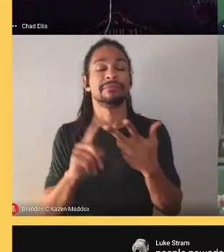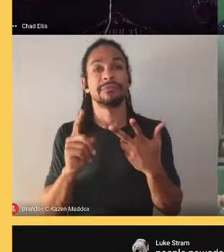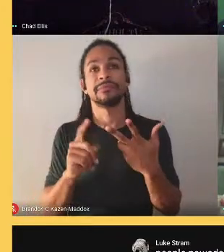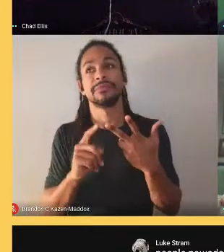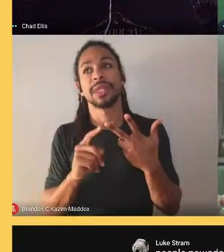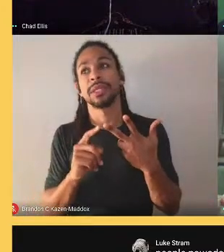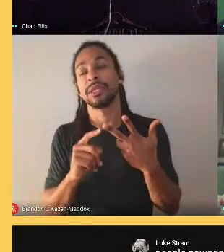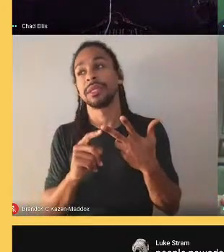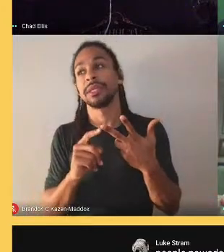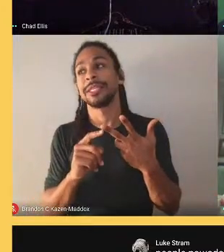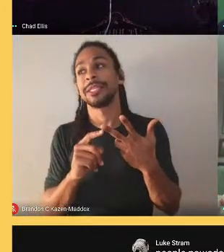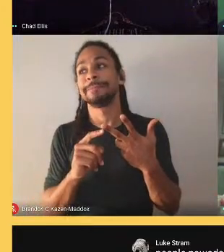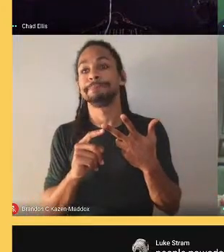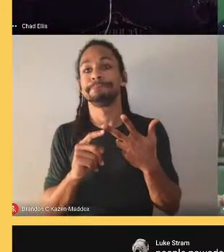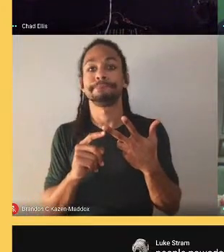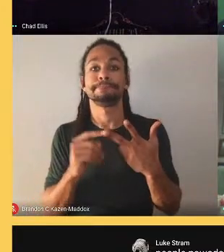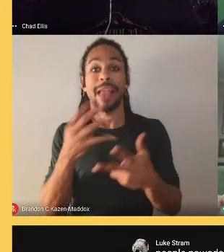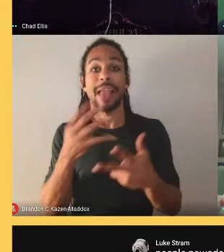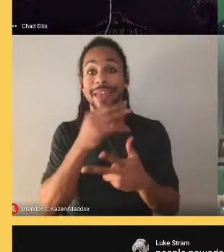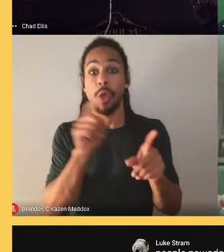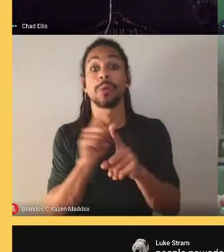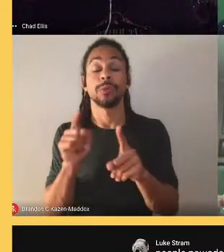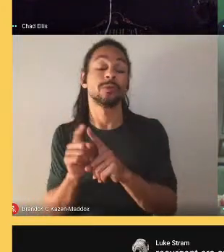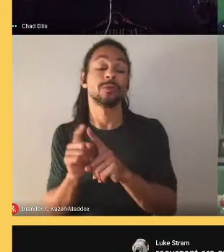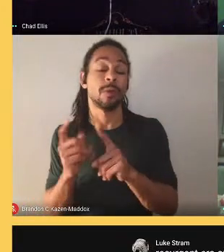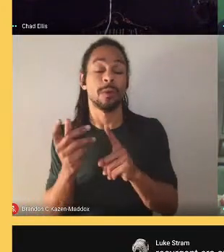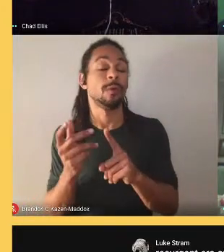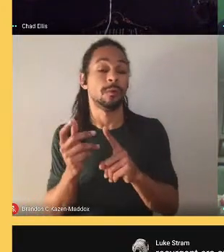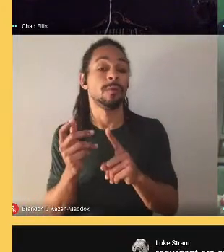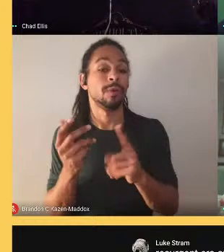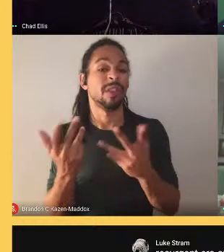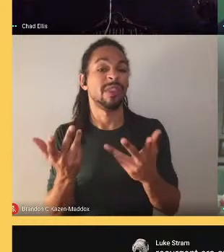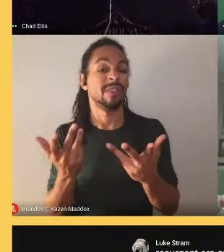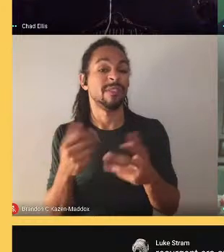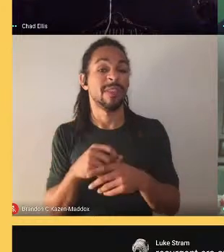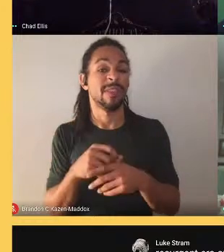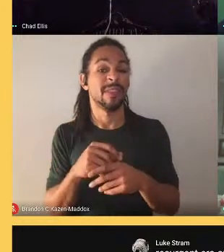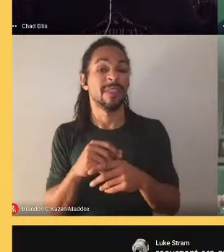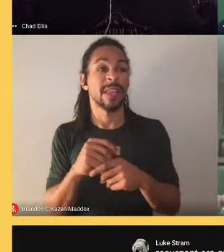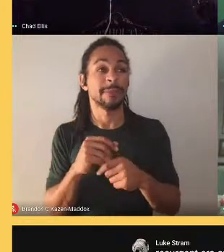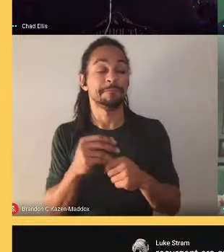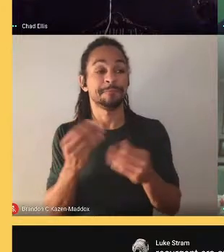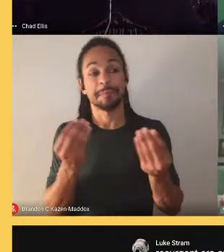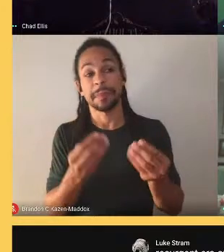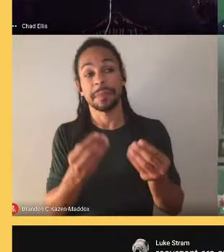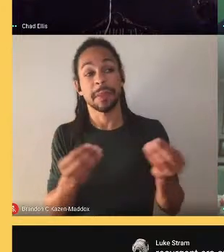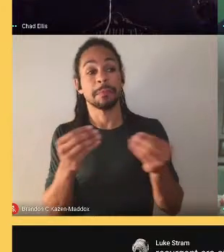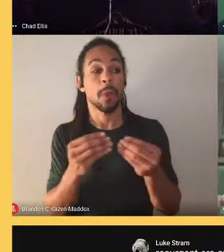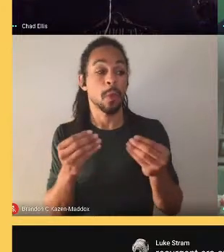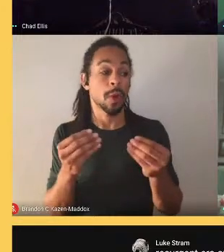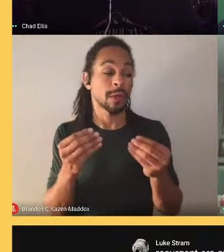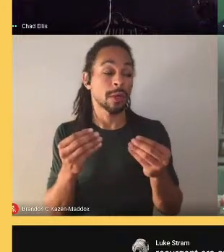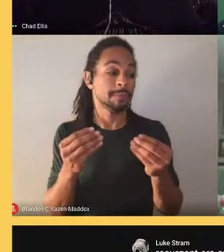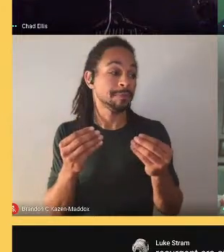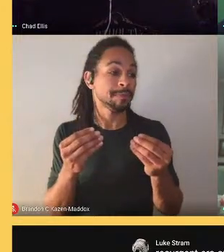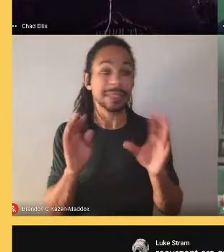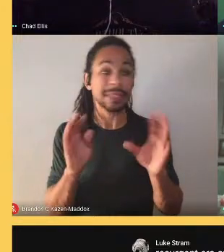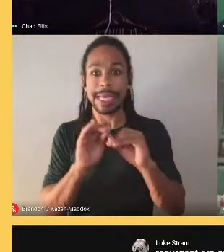in addition to, you know, the more pre-existing, you know, hating of, you know, liberals